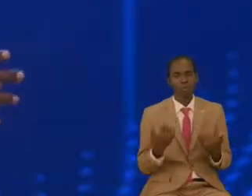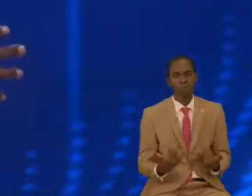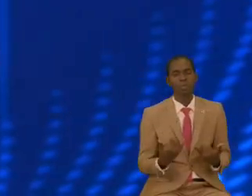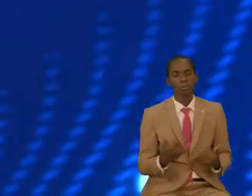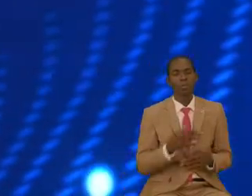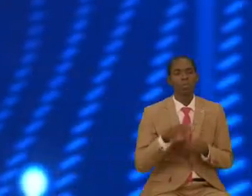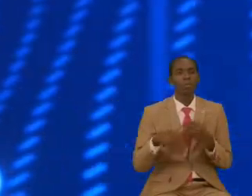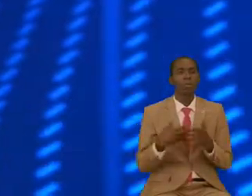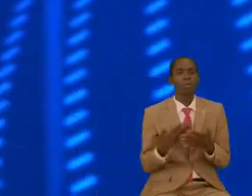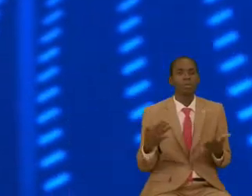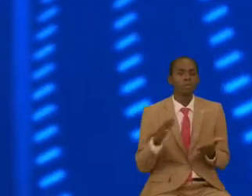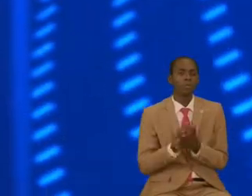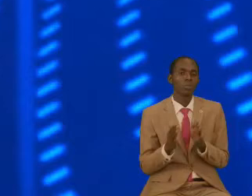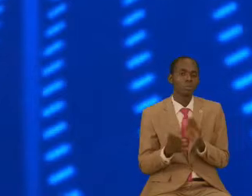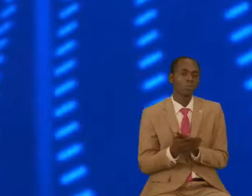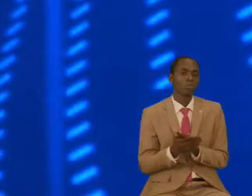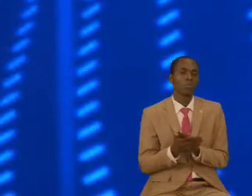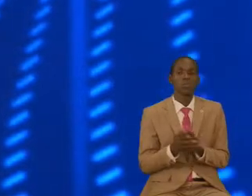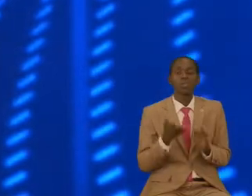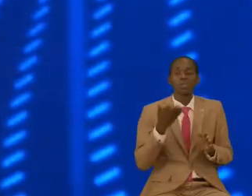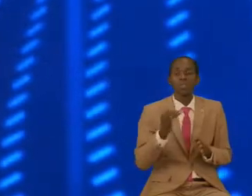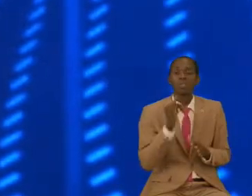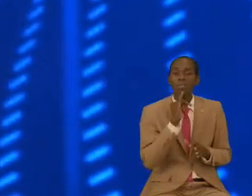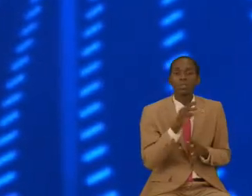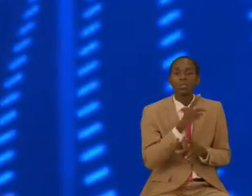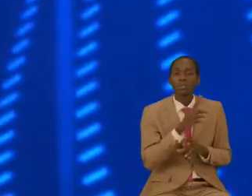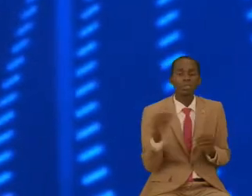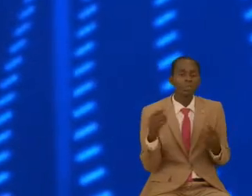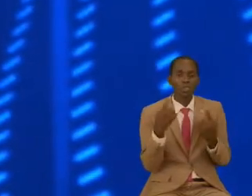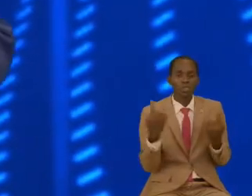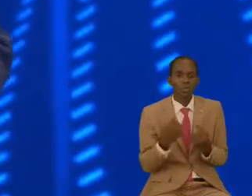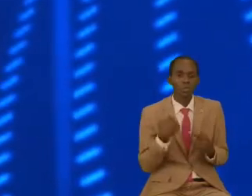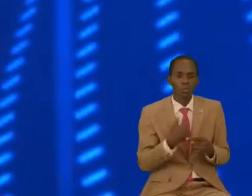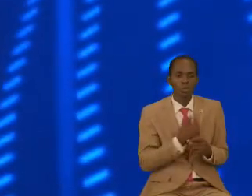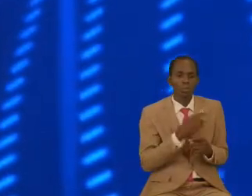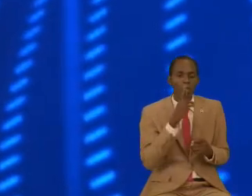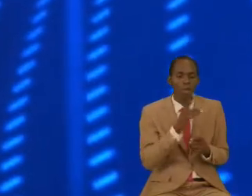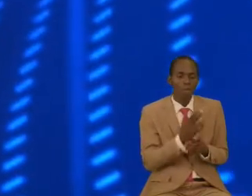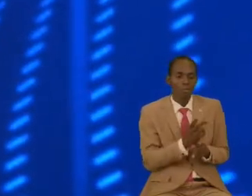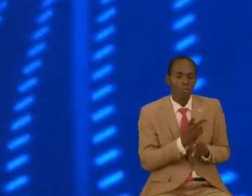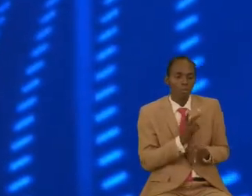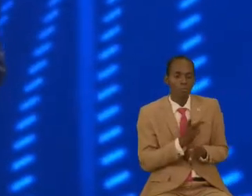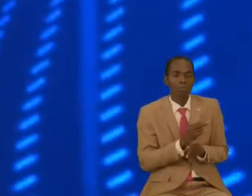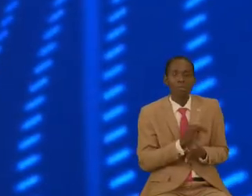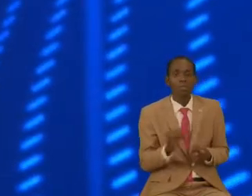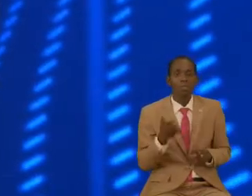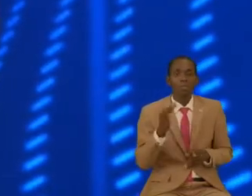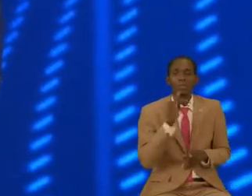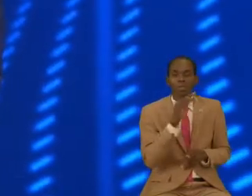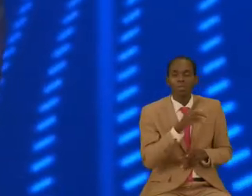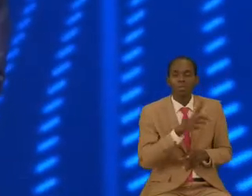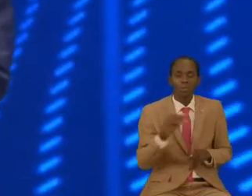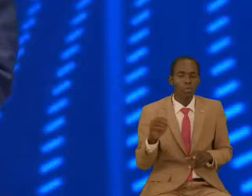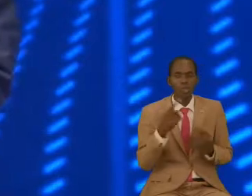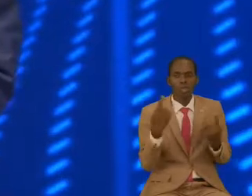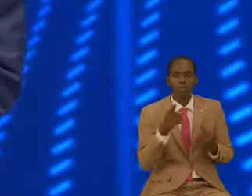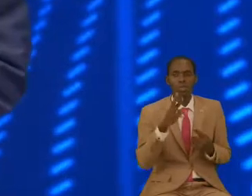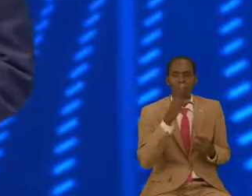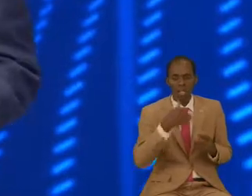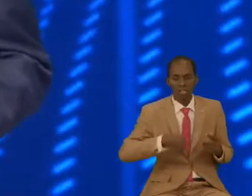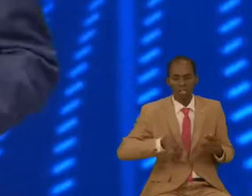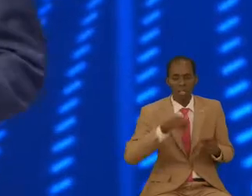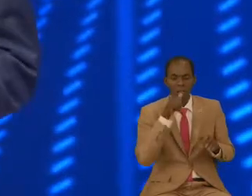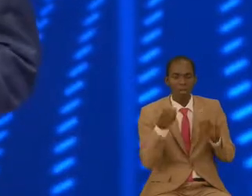all things. There's no sin you're cherishing. There's no sin you're still hiding. There's